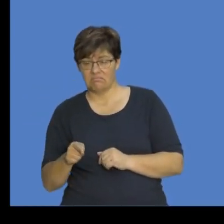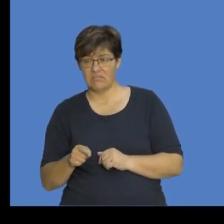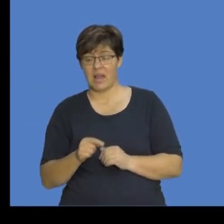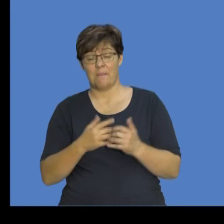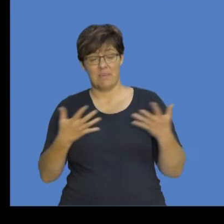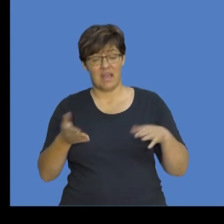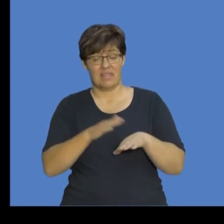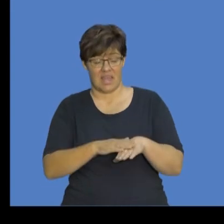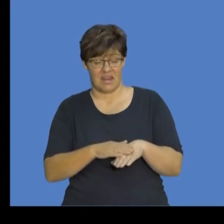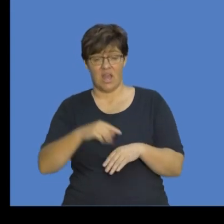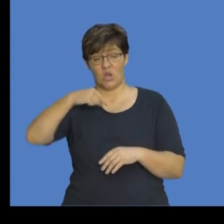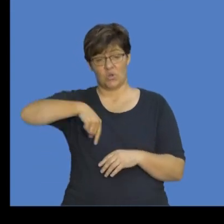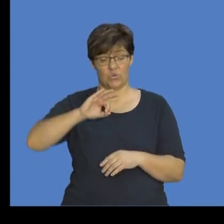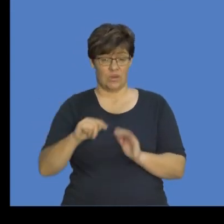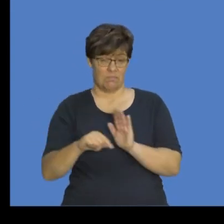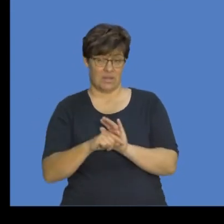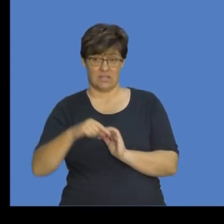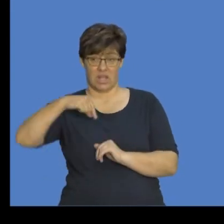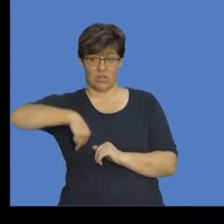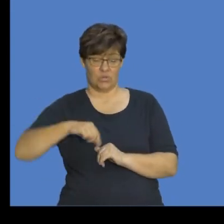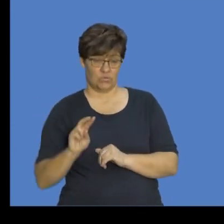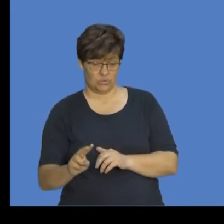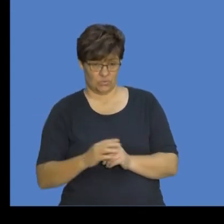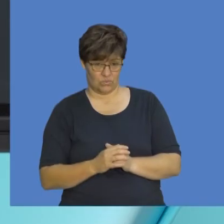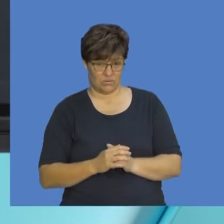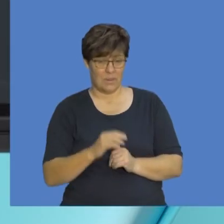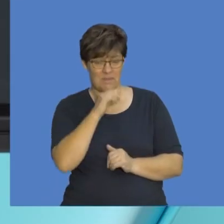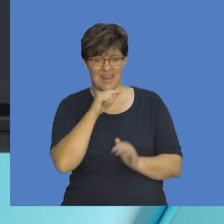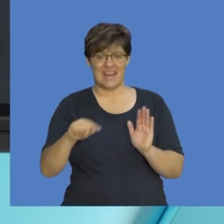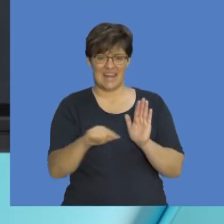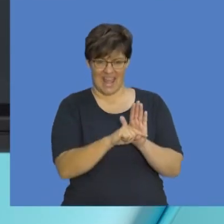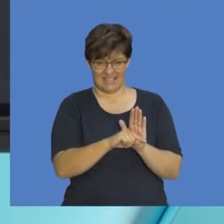Q2, which will give you that. So this is negatively skewed.